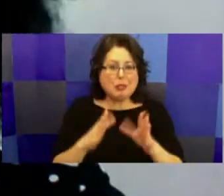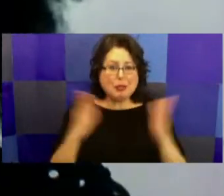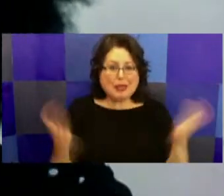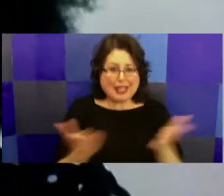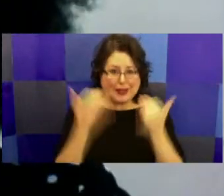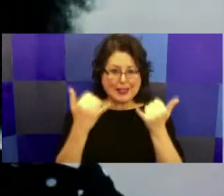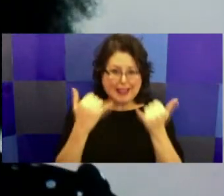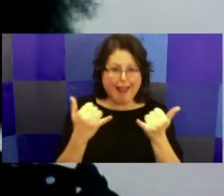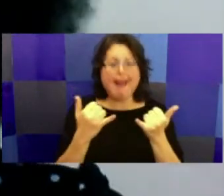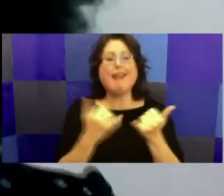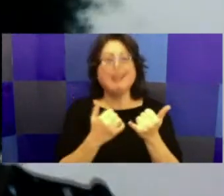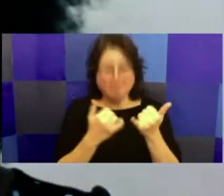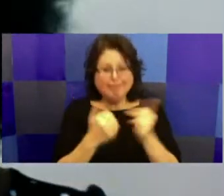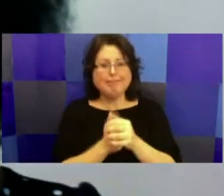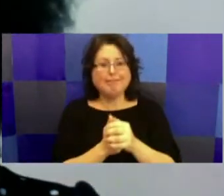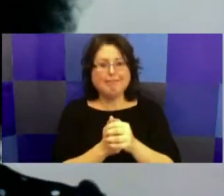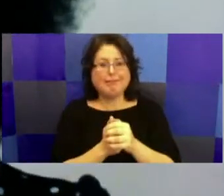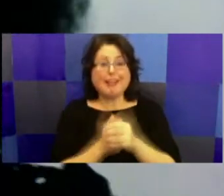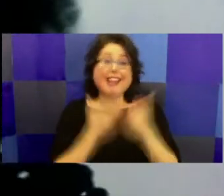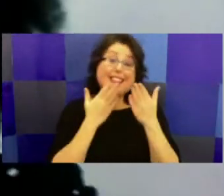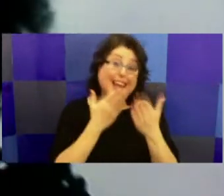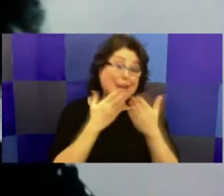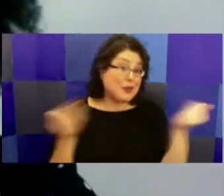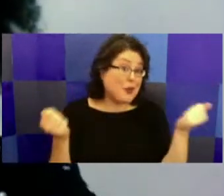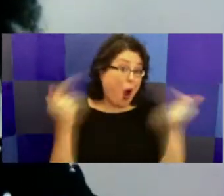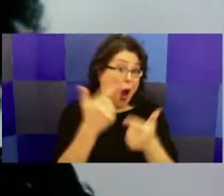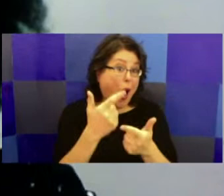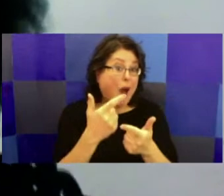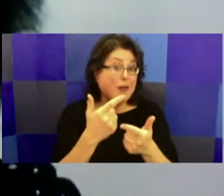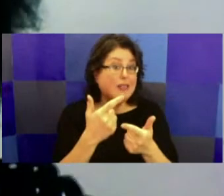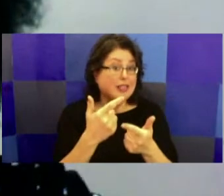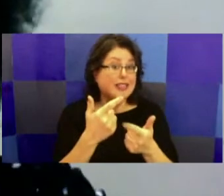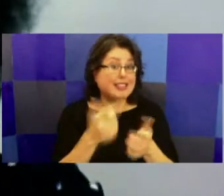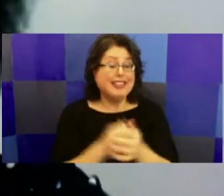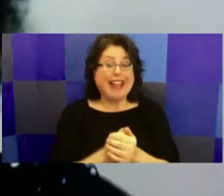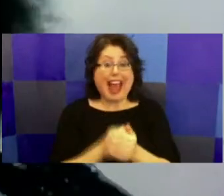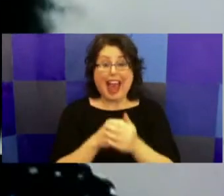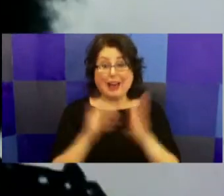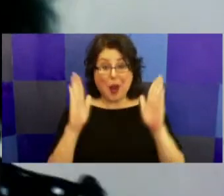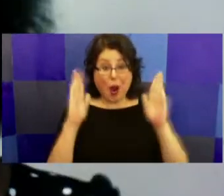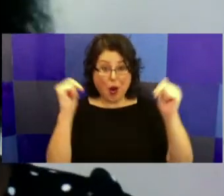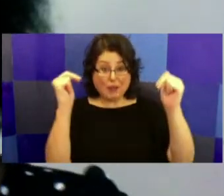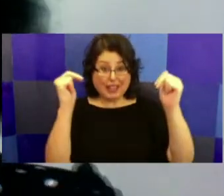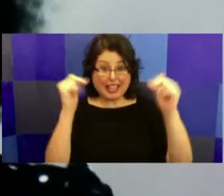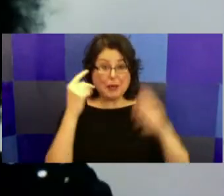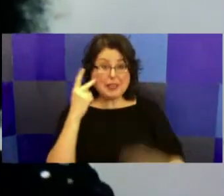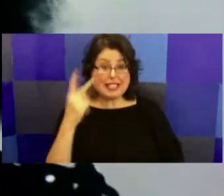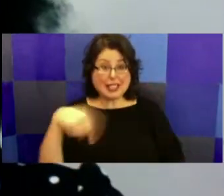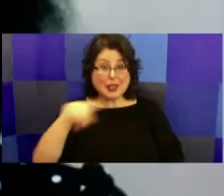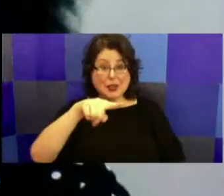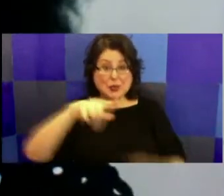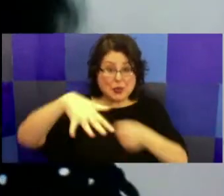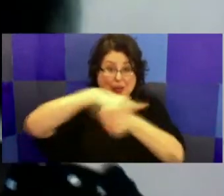today. Thank you, everyone, and hopefully we'll see you around at